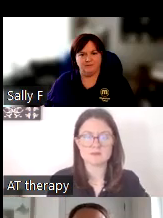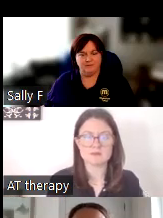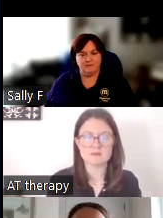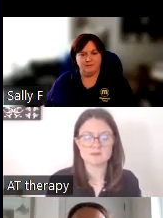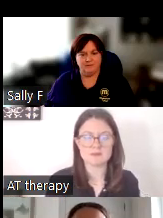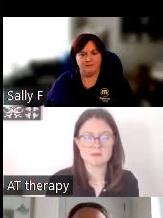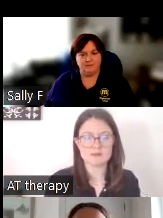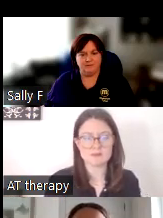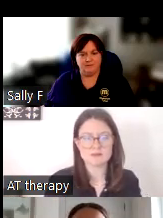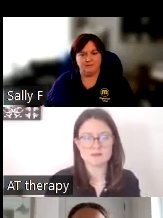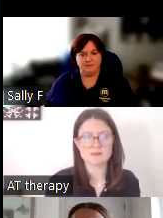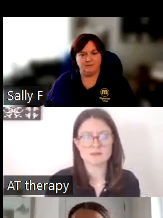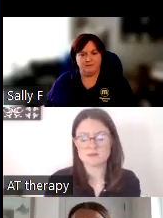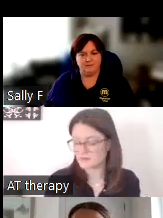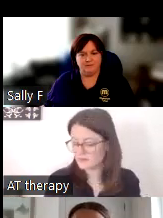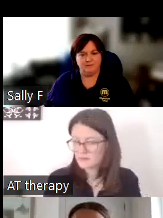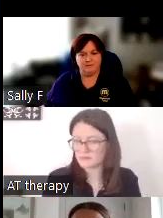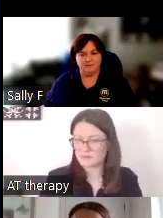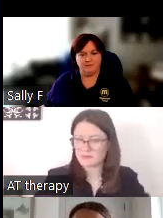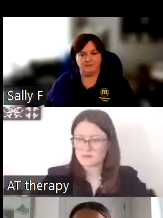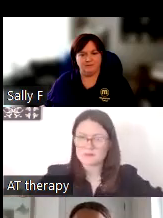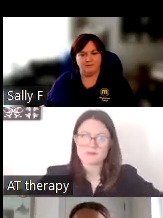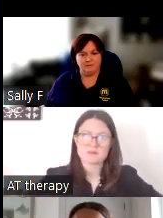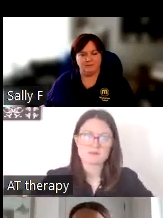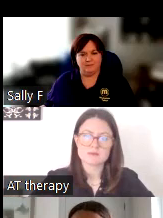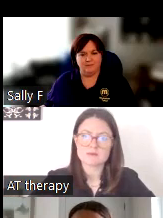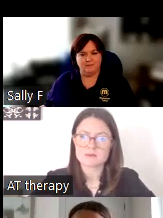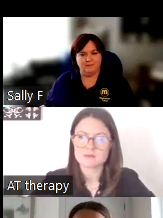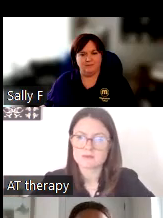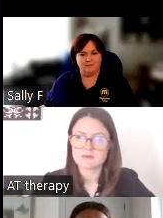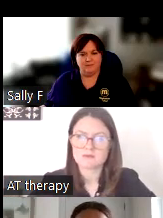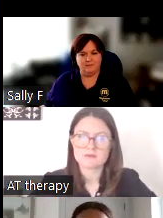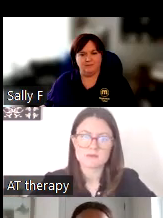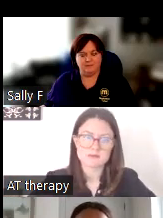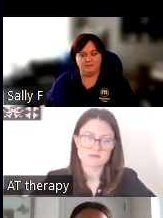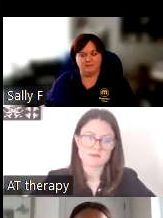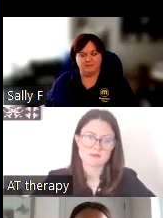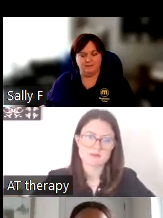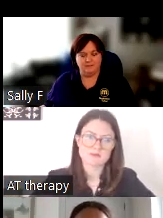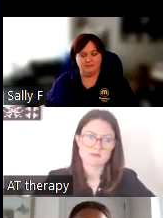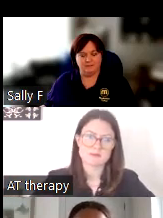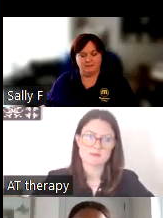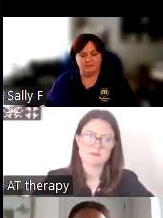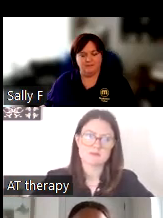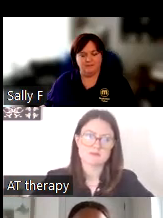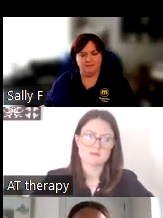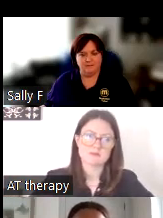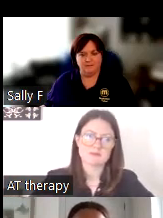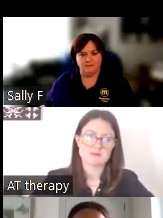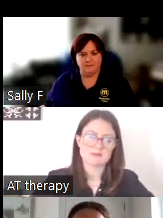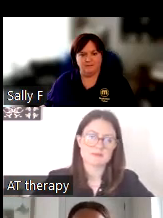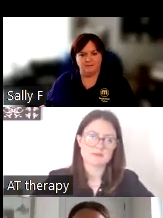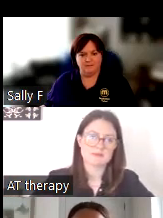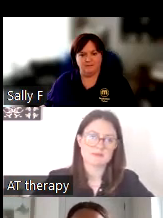spoken word. And in fact, there's been lots of research to suggest that it also develops lots of other skills too.